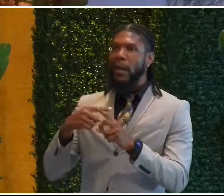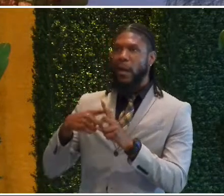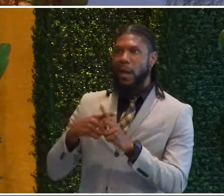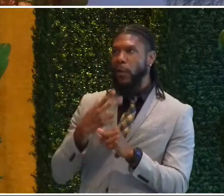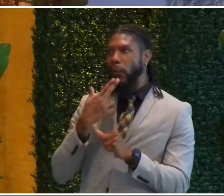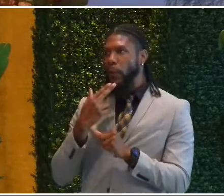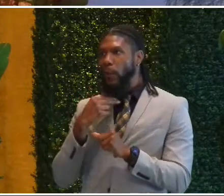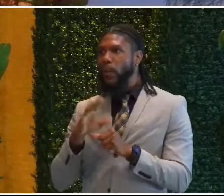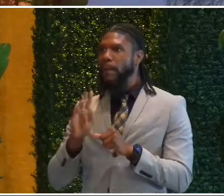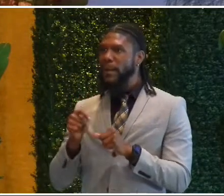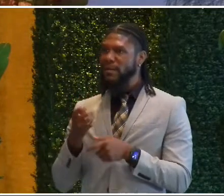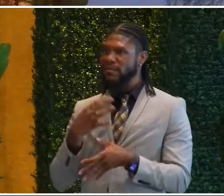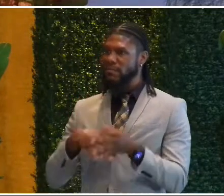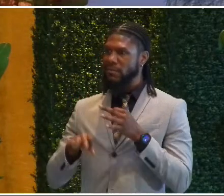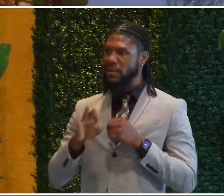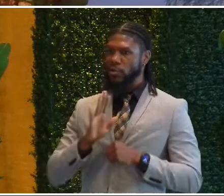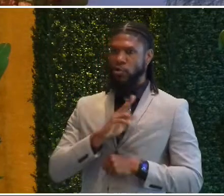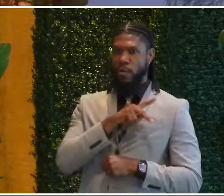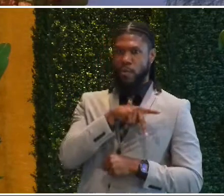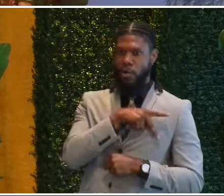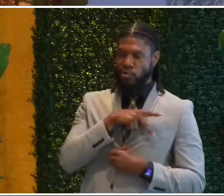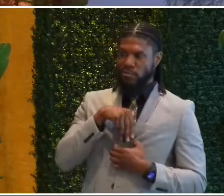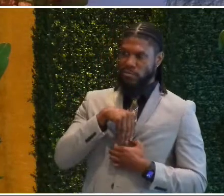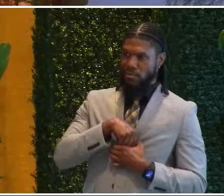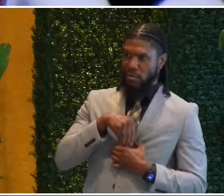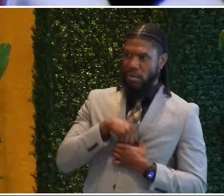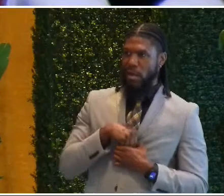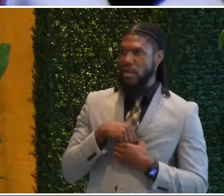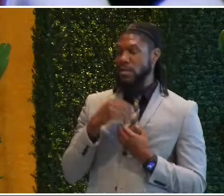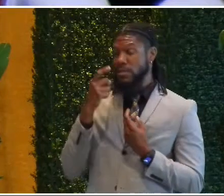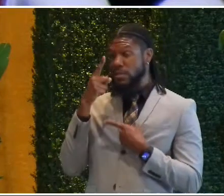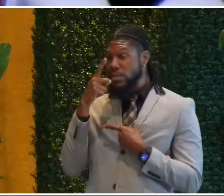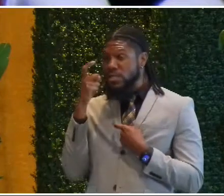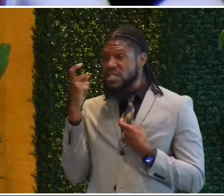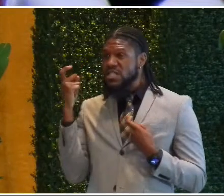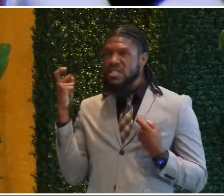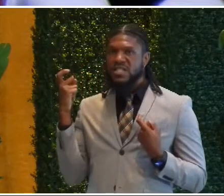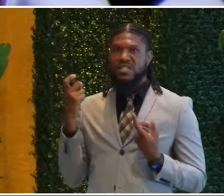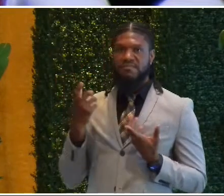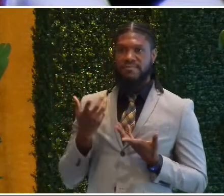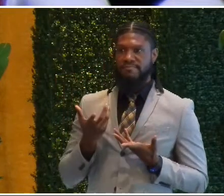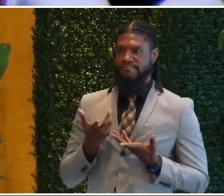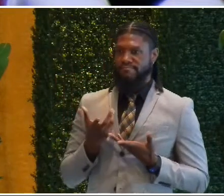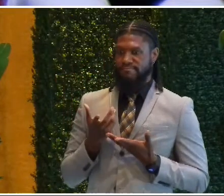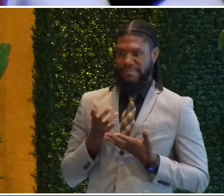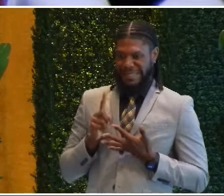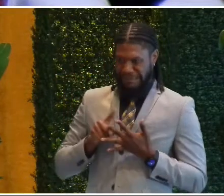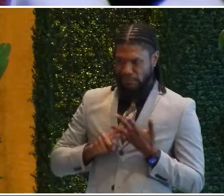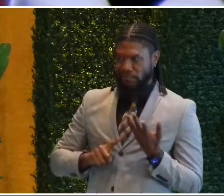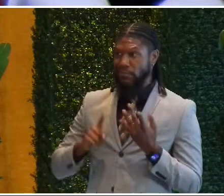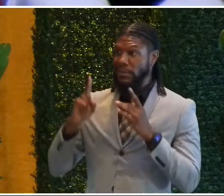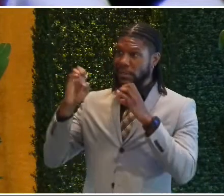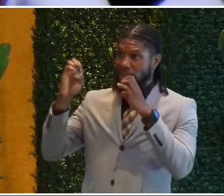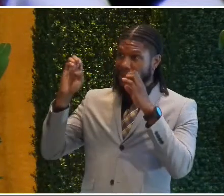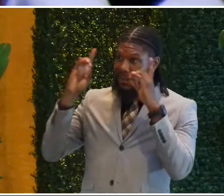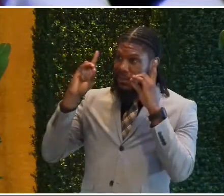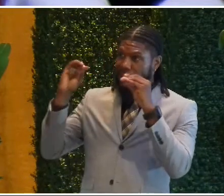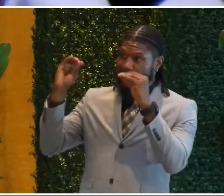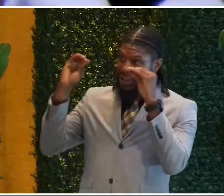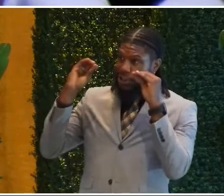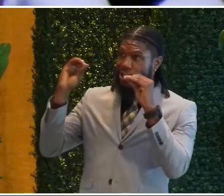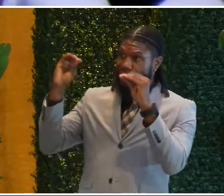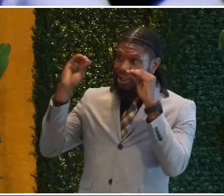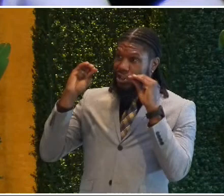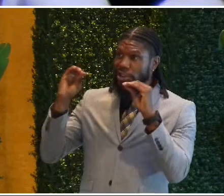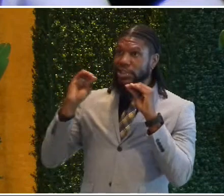on a personal level working through your bags of trauma and the things that you have been indoctrinated with